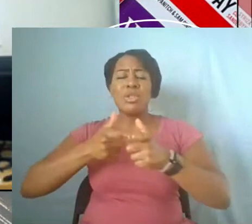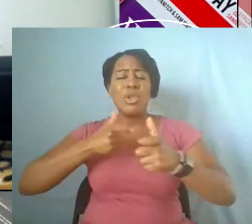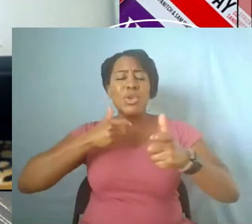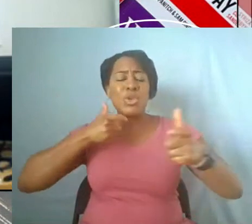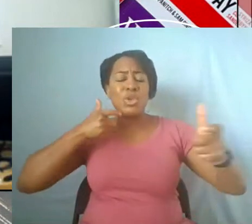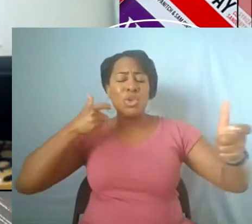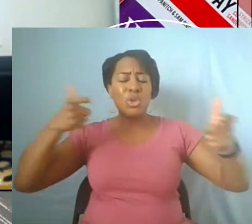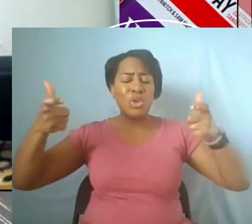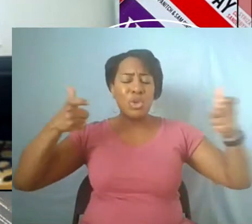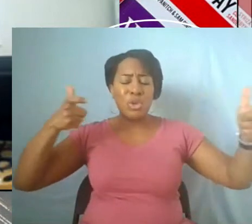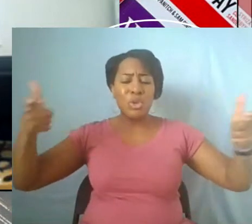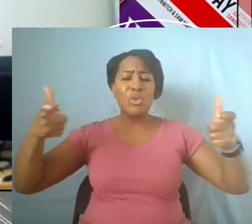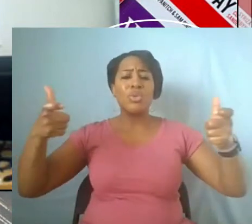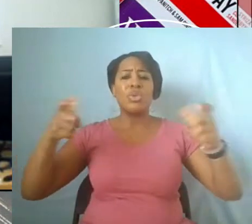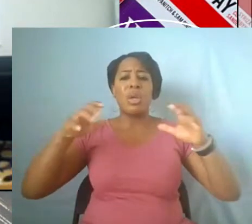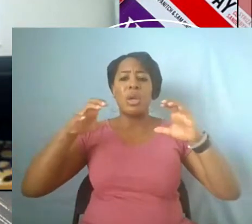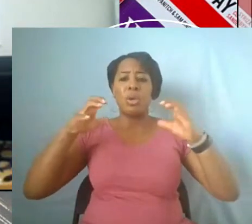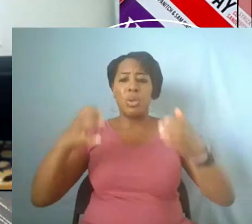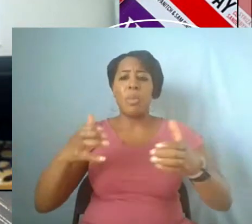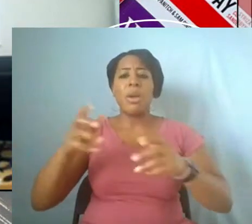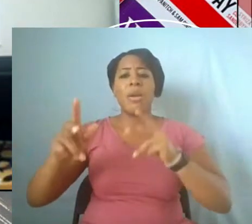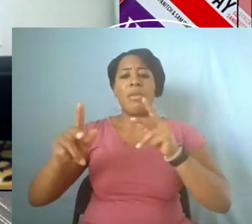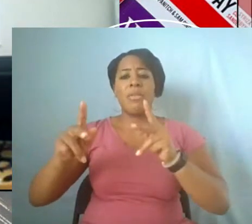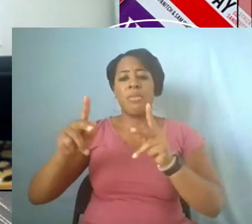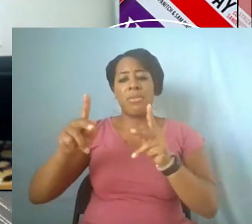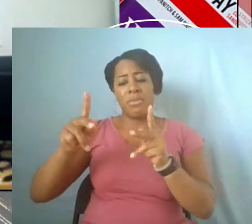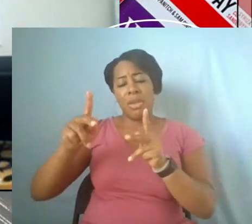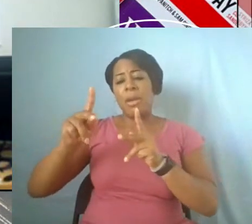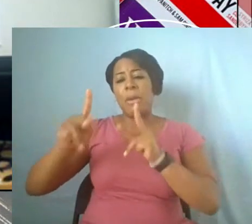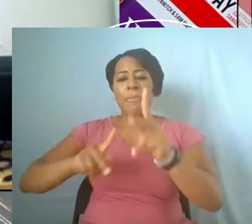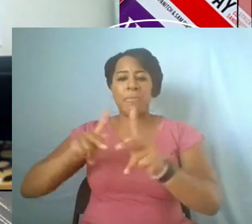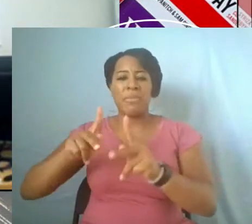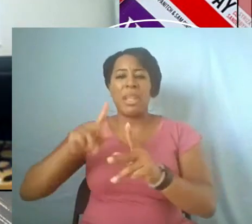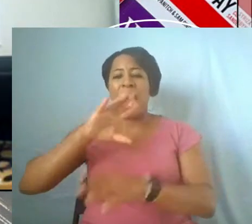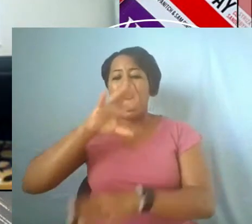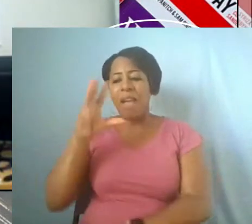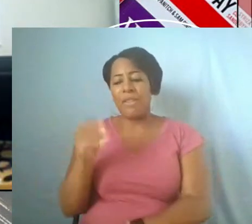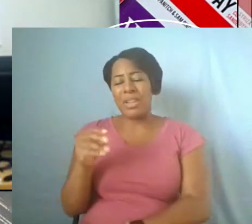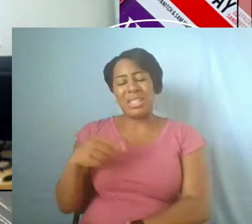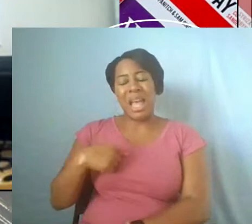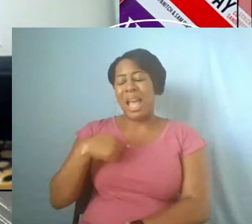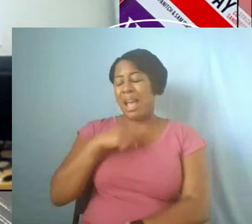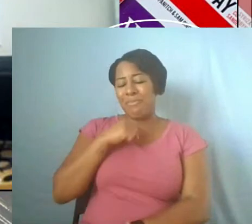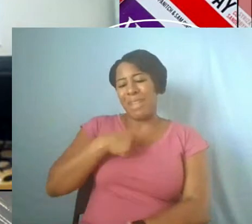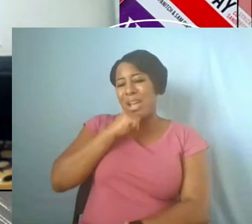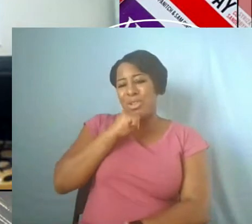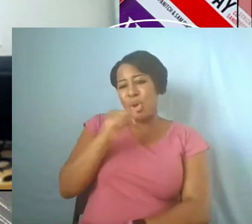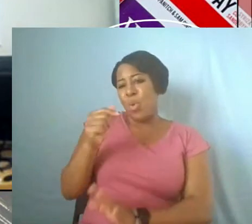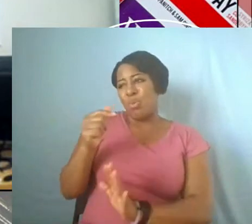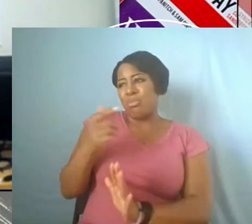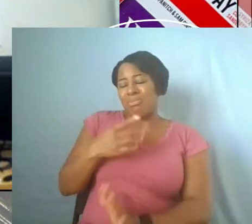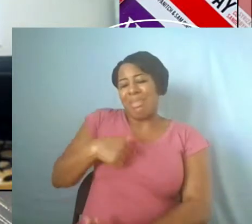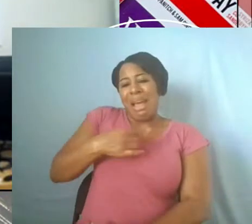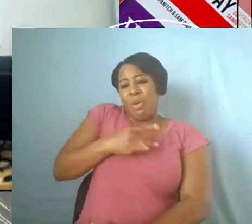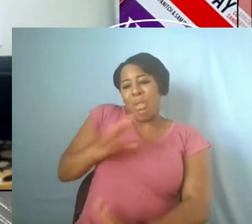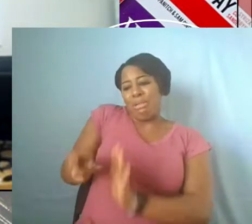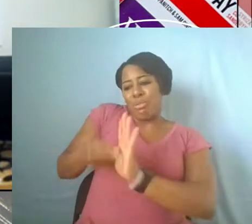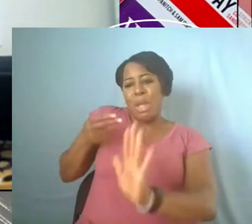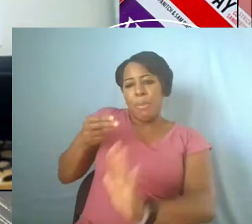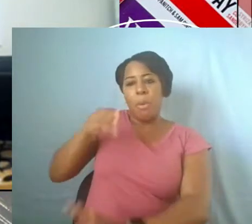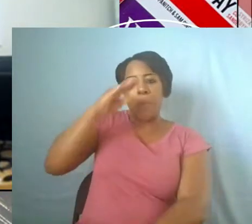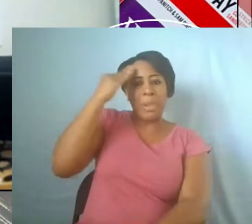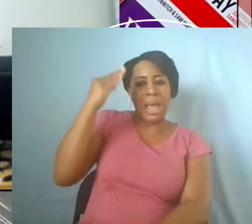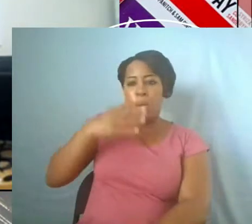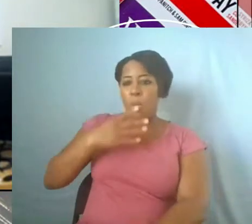freed Africans. I don't like to call anyone black or white because if we look at the legal definition of these terms, white means free and black